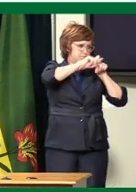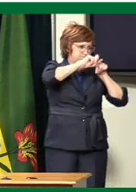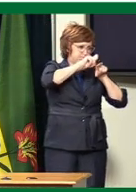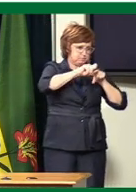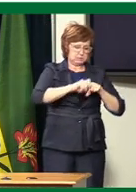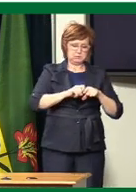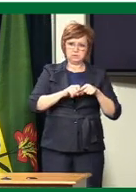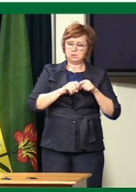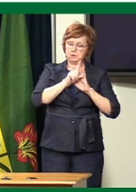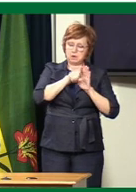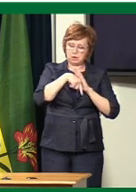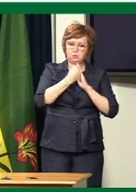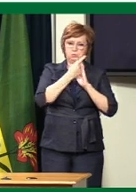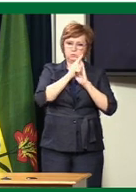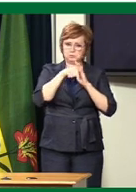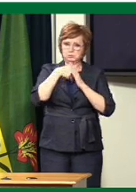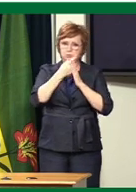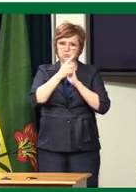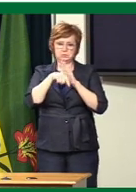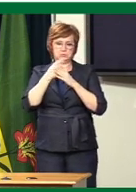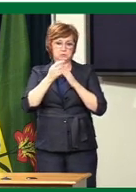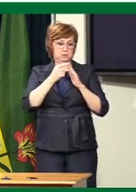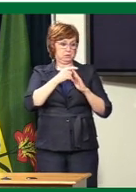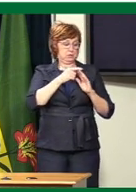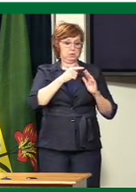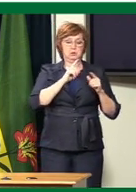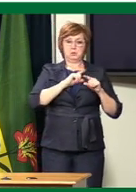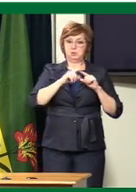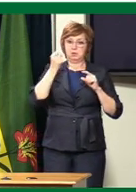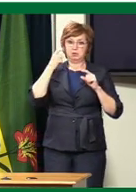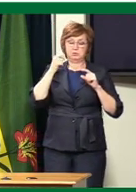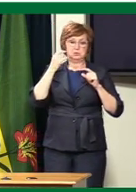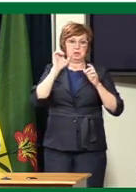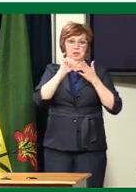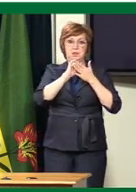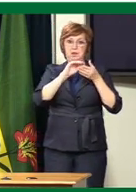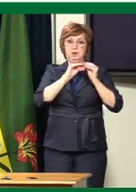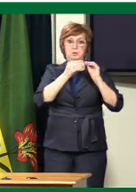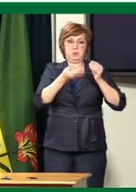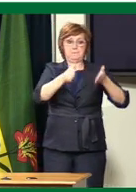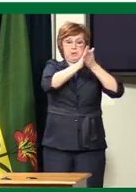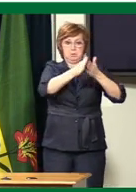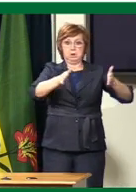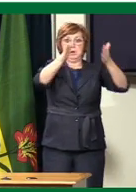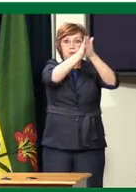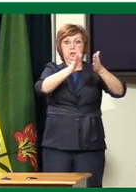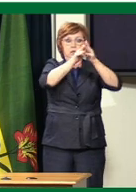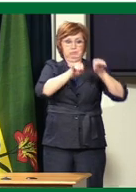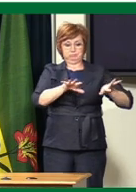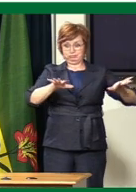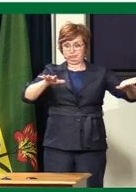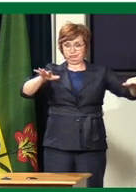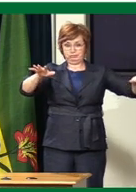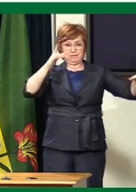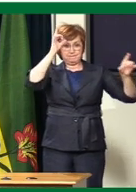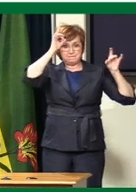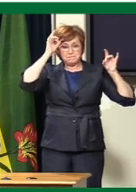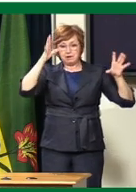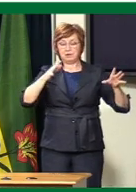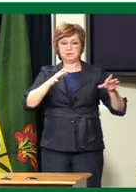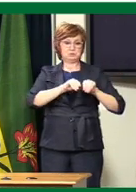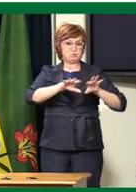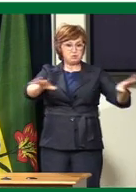exponentially when you factor in the number of contacts. As you all know, our rolling average of cases has been around 214 per